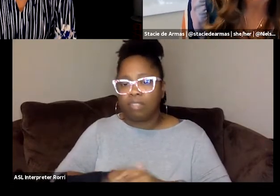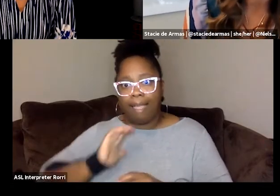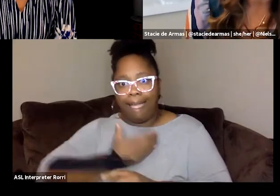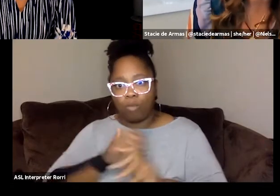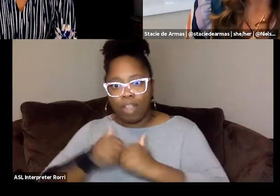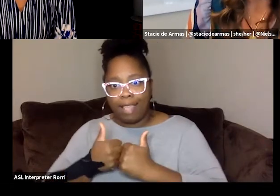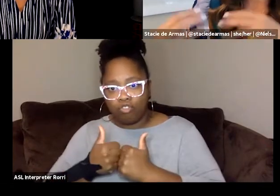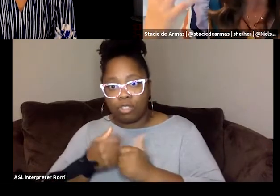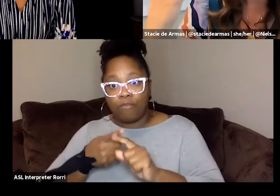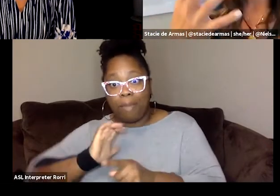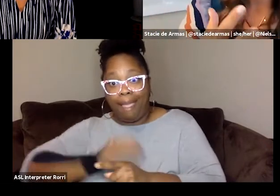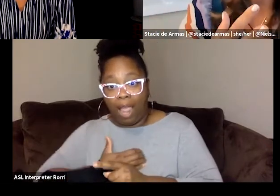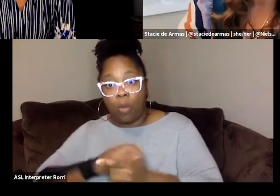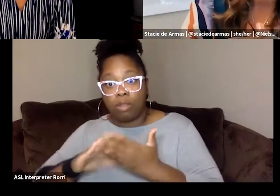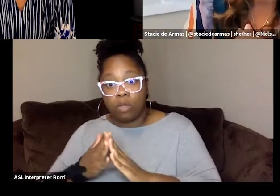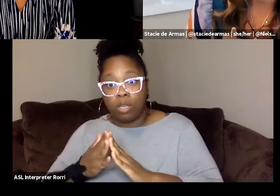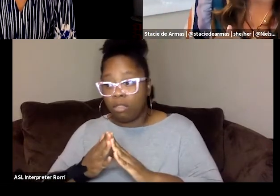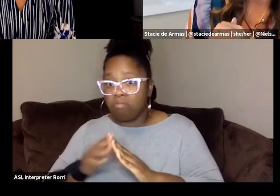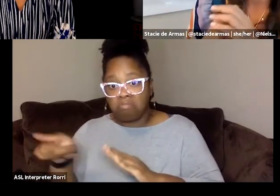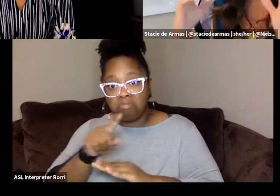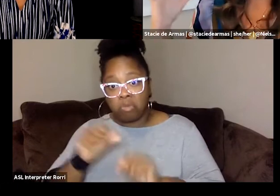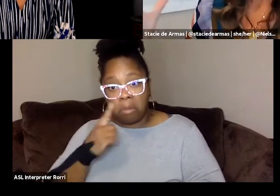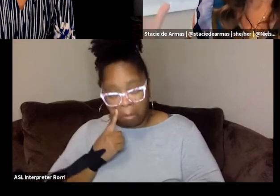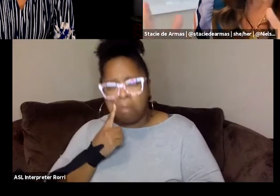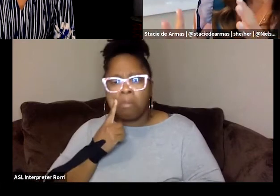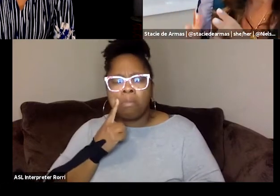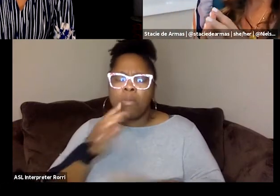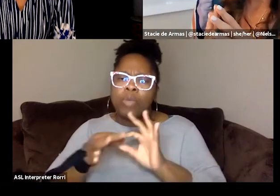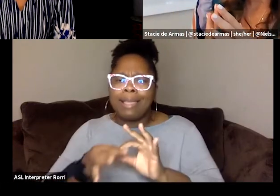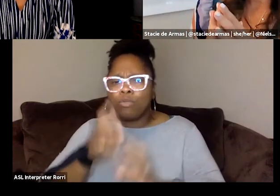our community specifically, right? Whether it's immigration challenges or